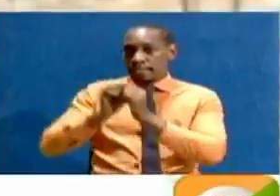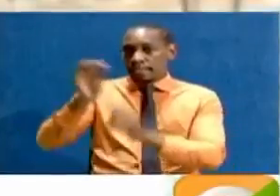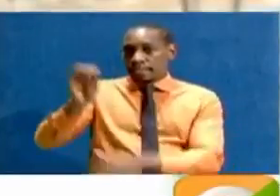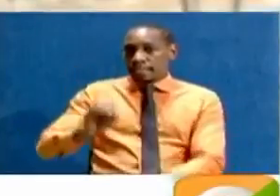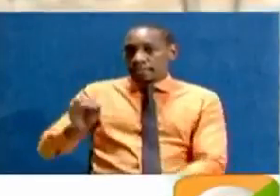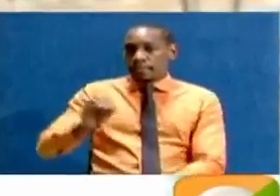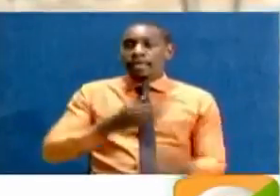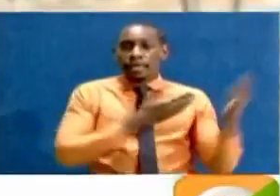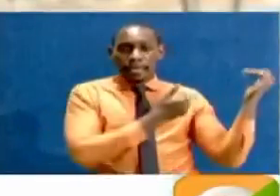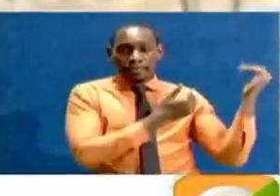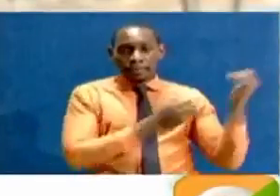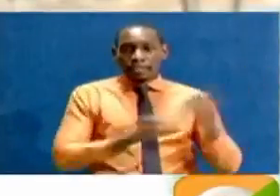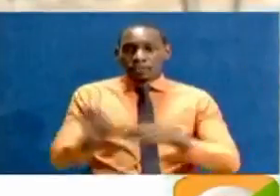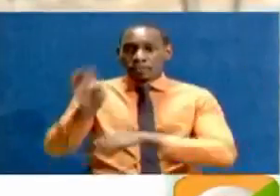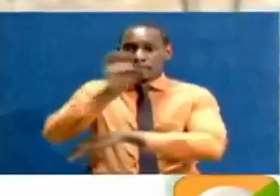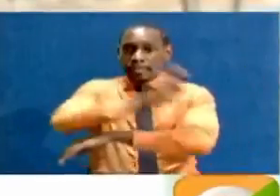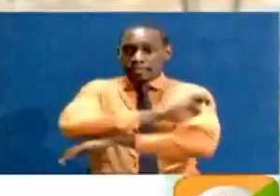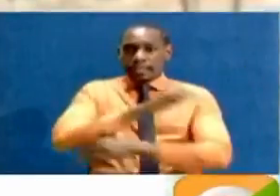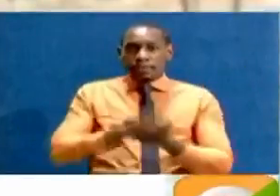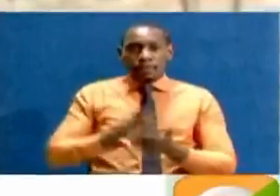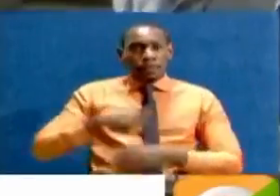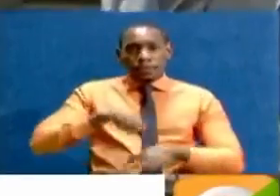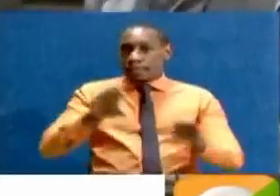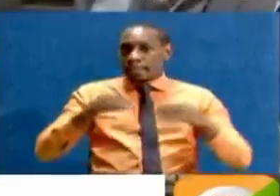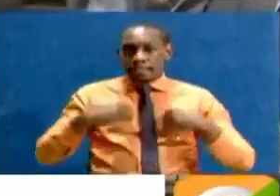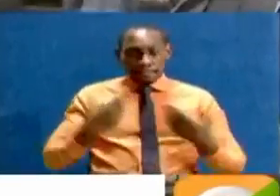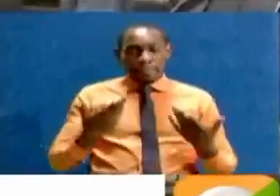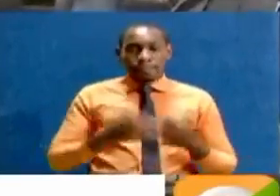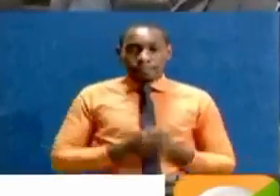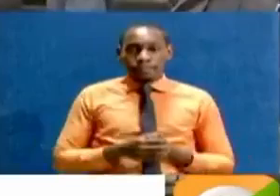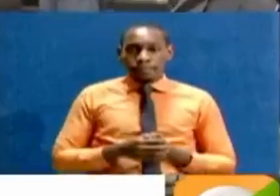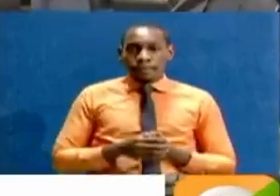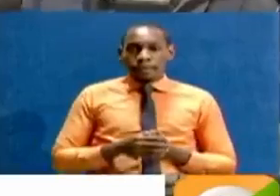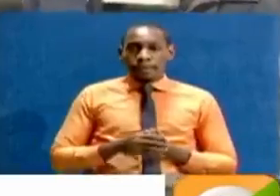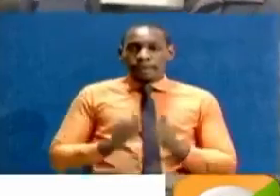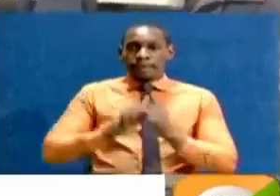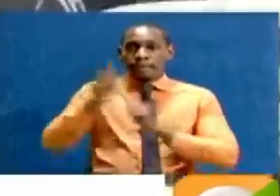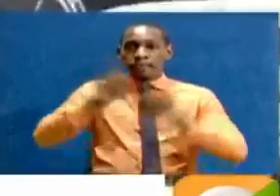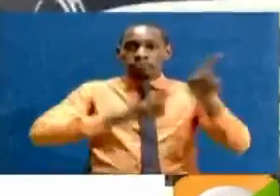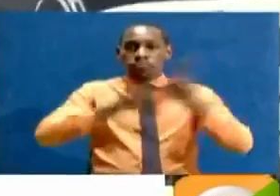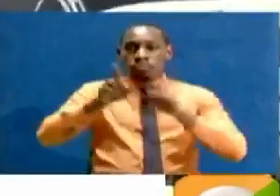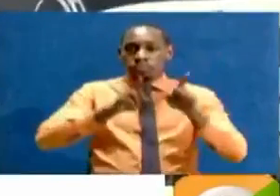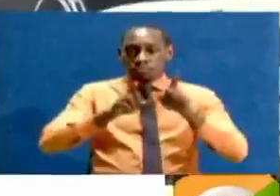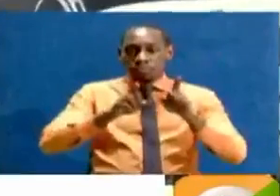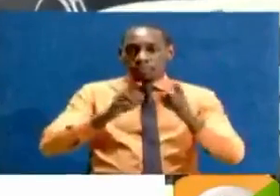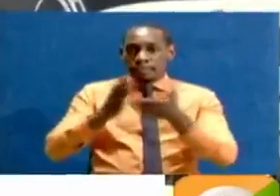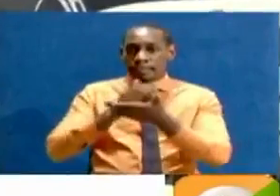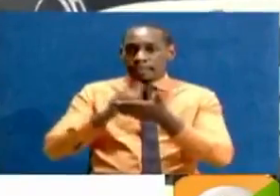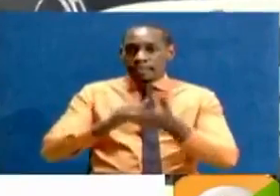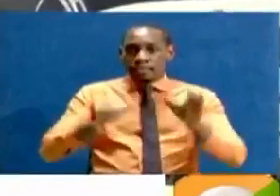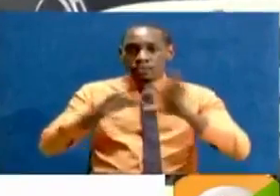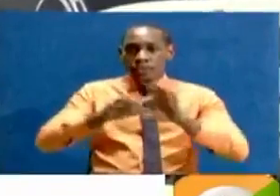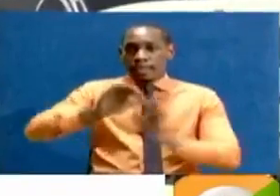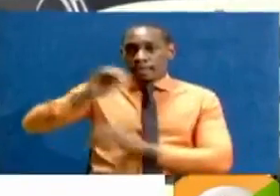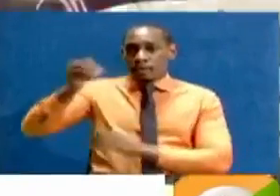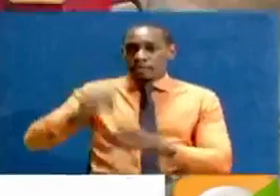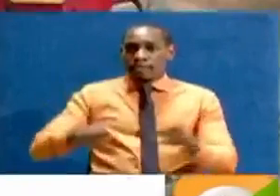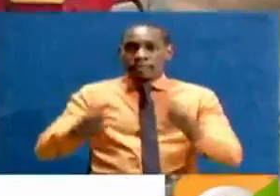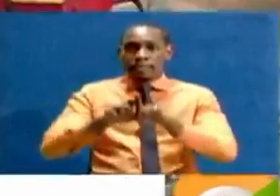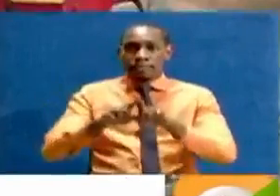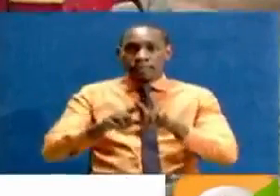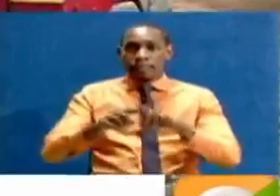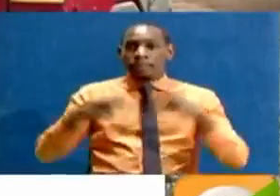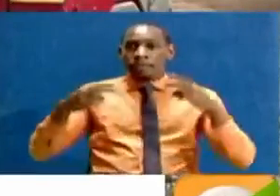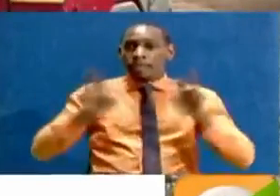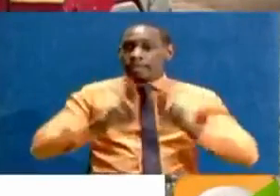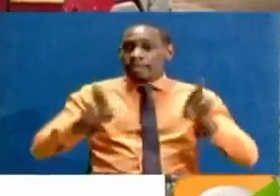10% projections for the Easter. We'll do with what we have to do. The long-distance public transport service, which ply inter-county, were also